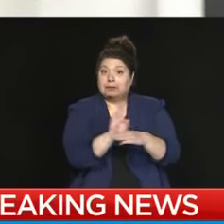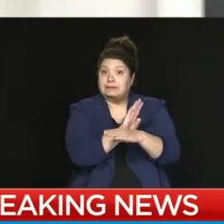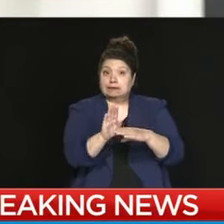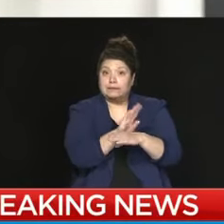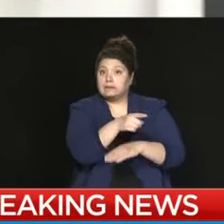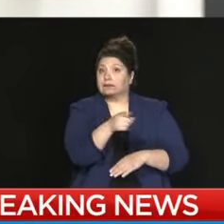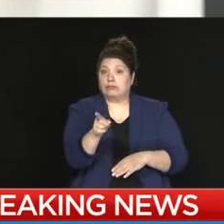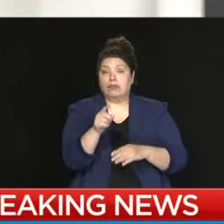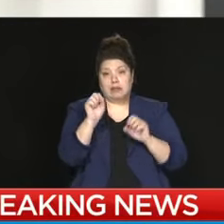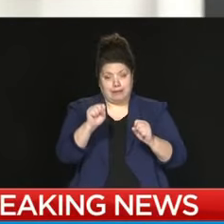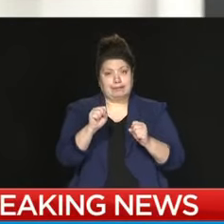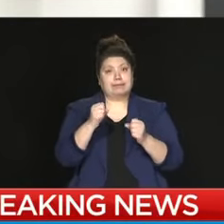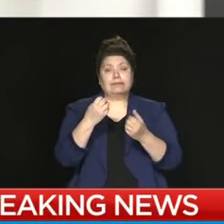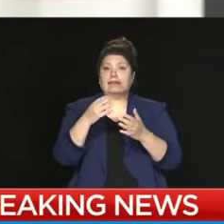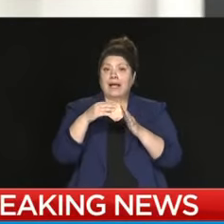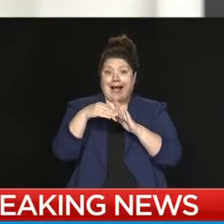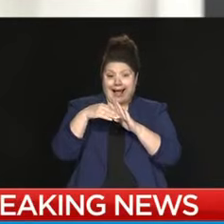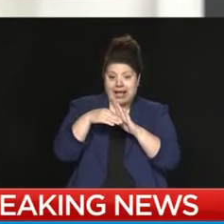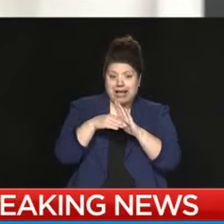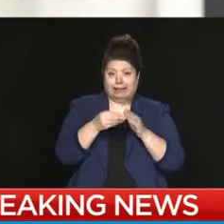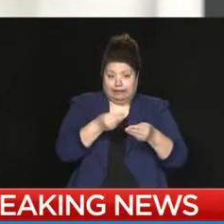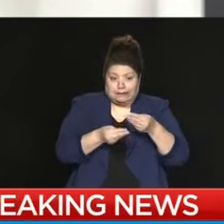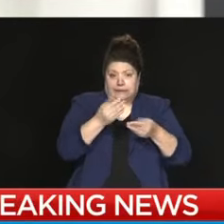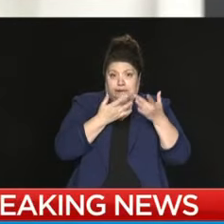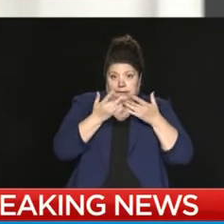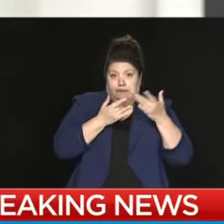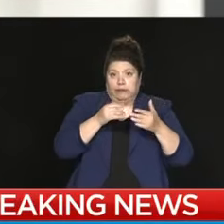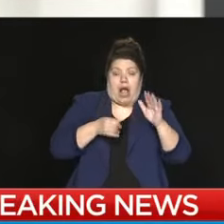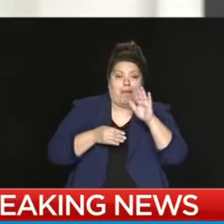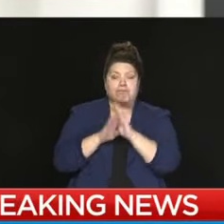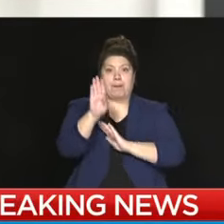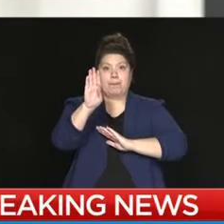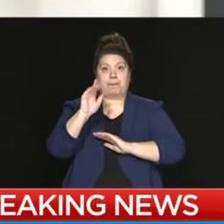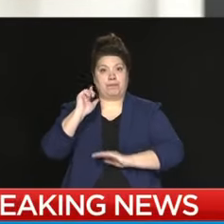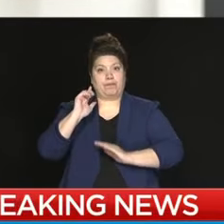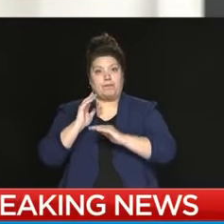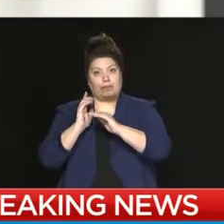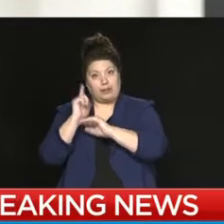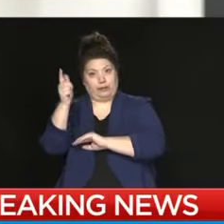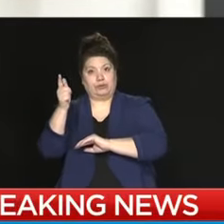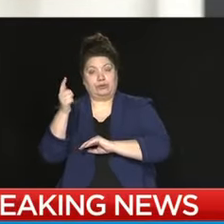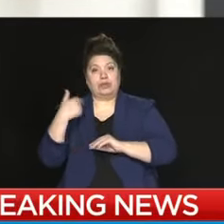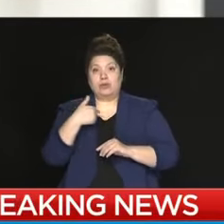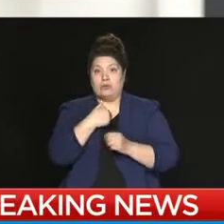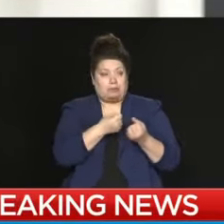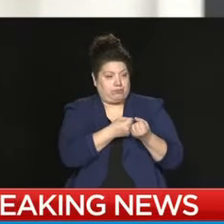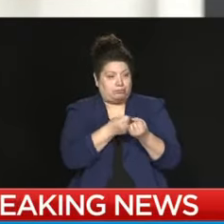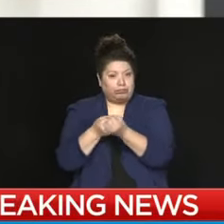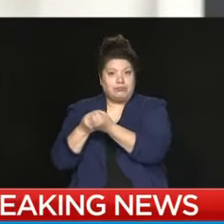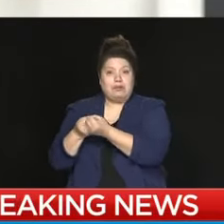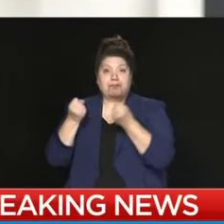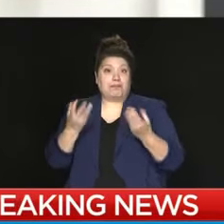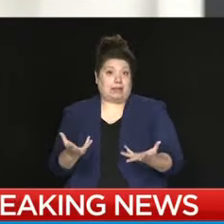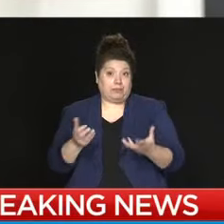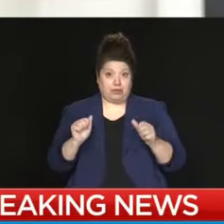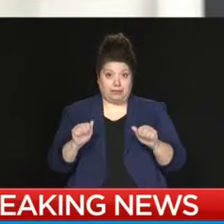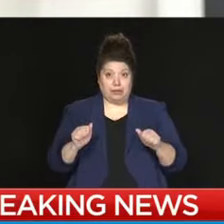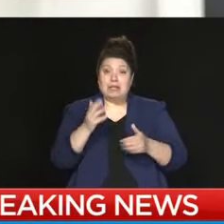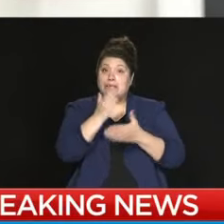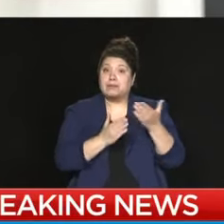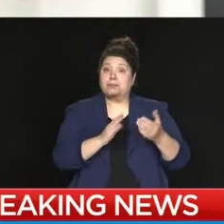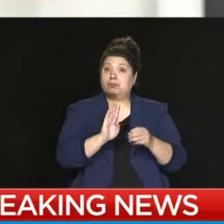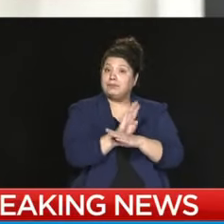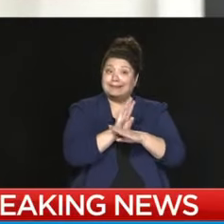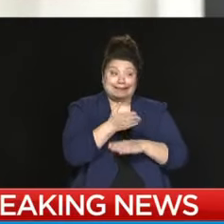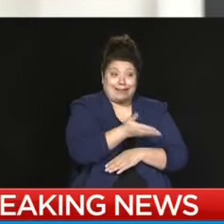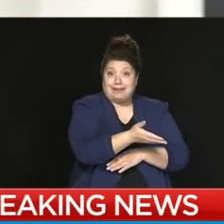to bounce back afterwards. We are working to try and get help out to as many people as possible. Some sectors are more hard